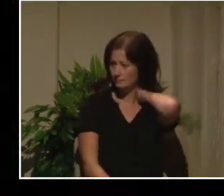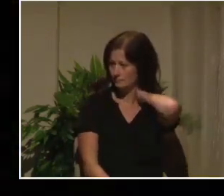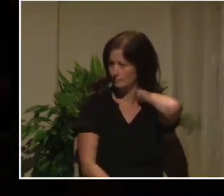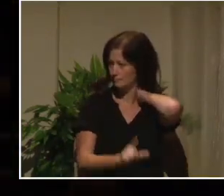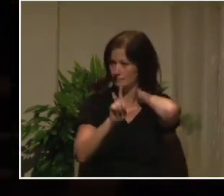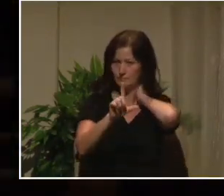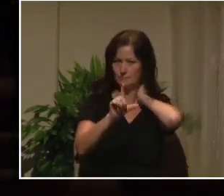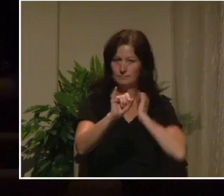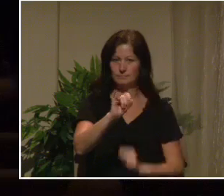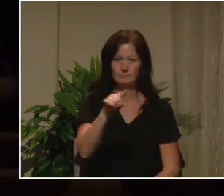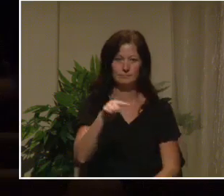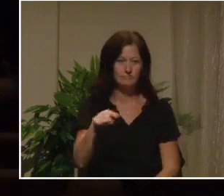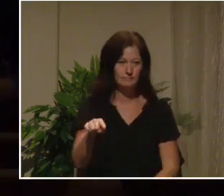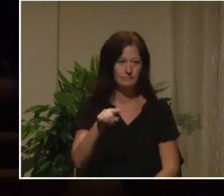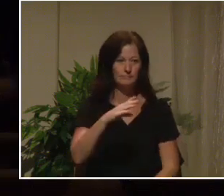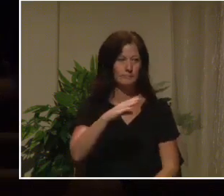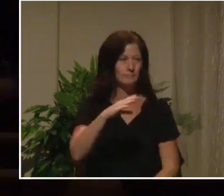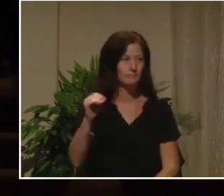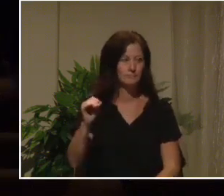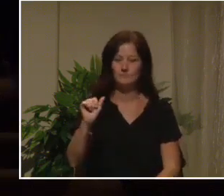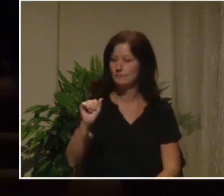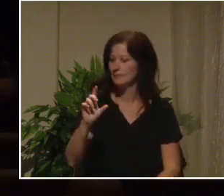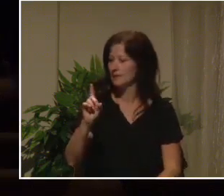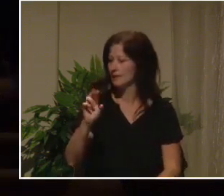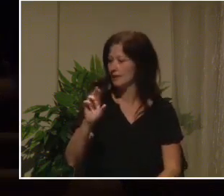Liz and Adrian Isis.